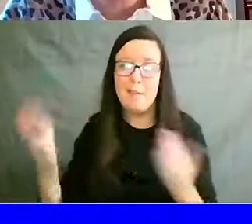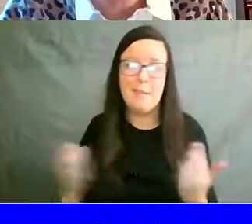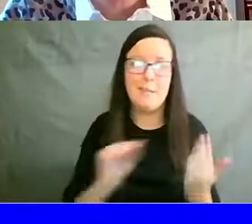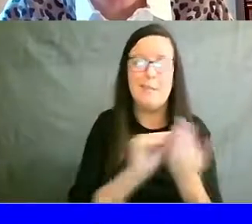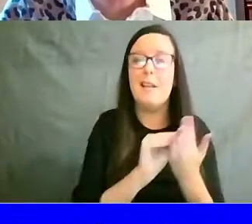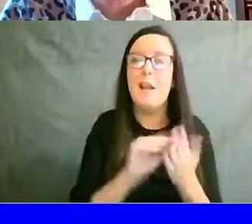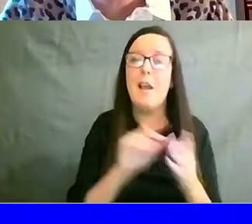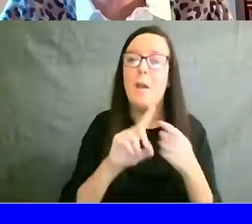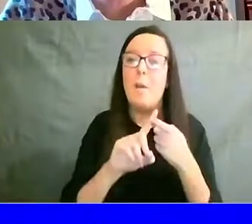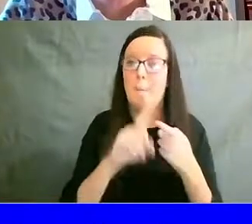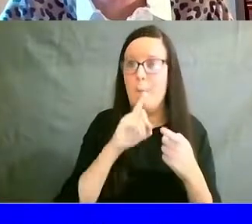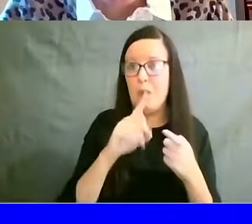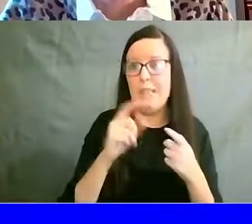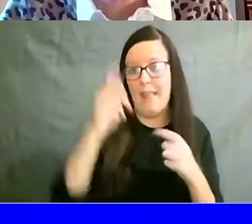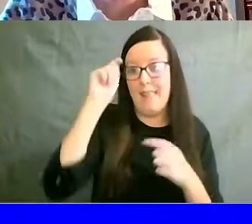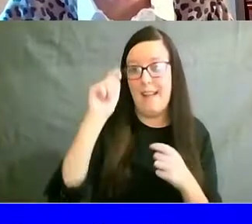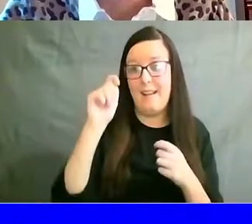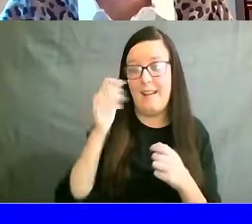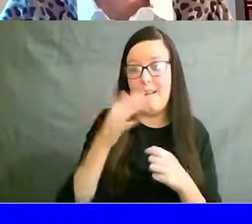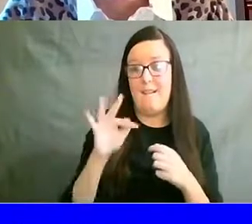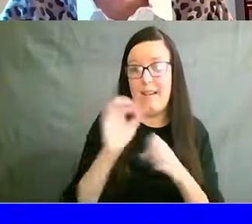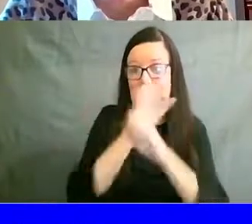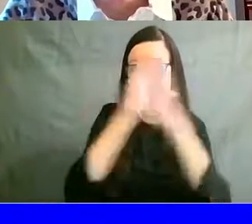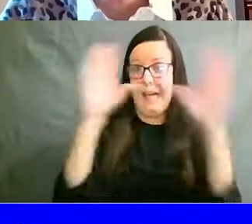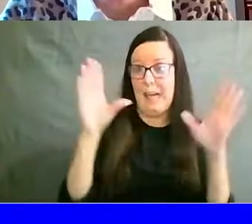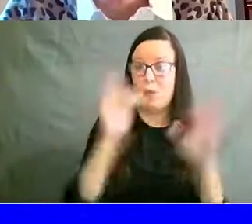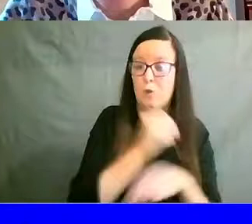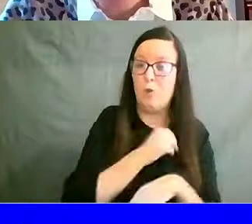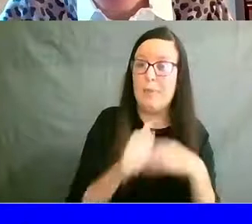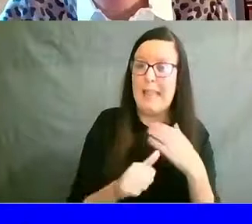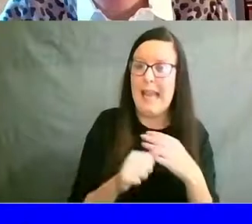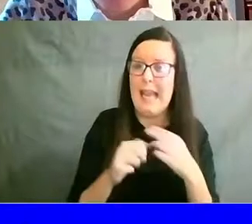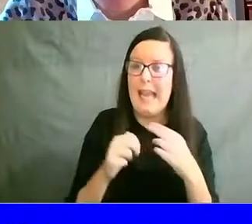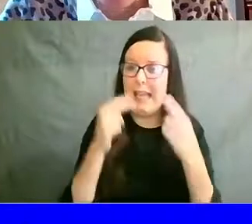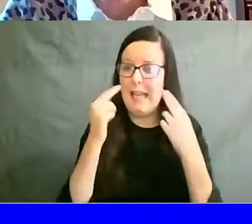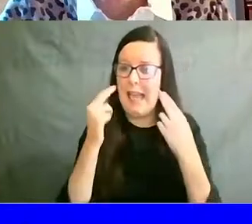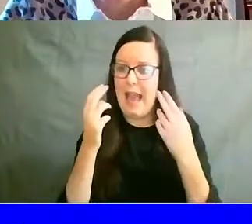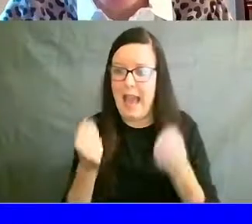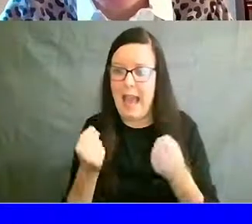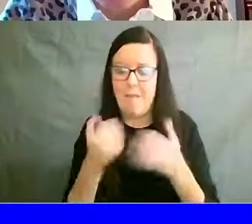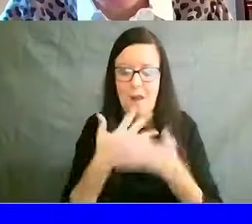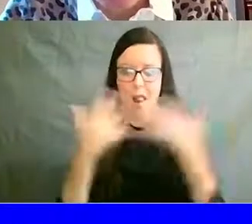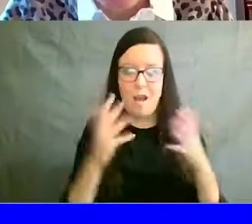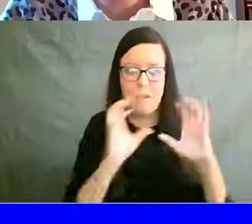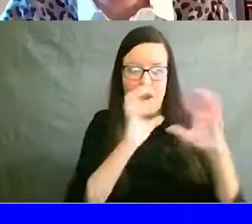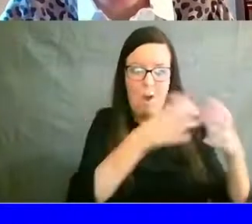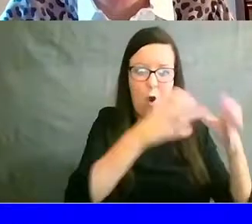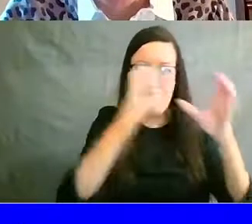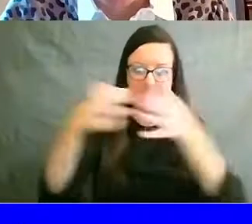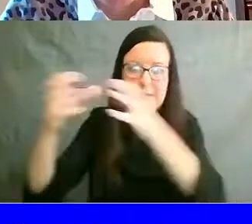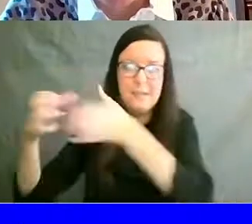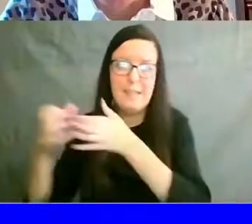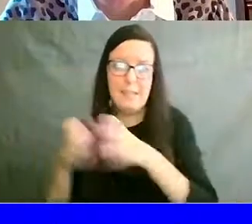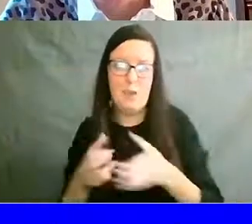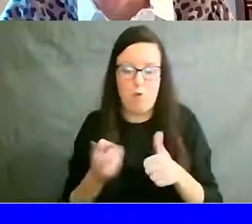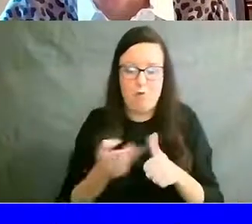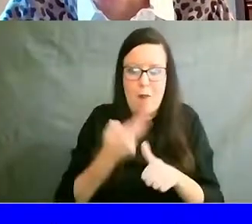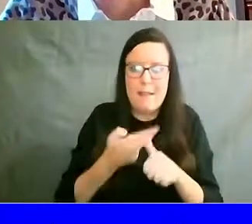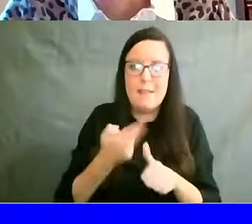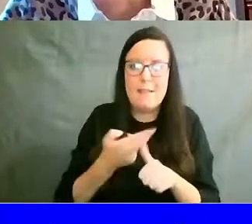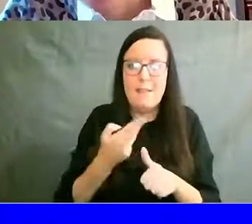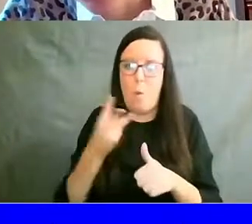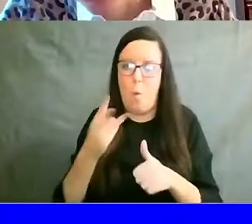clear from today, there are a host of other entities that need to be getting themselves ready as well. So I can't speak to the preparations of